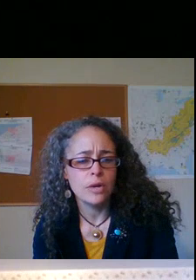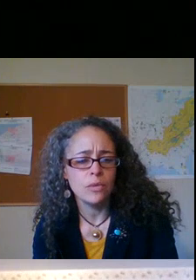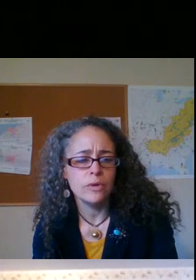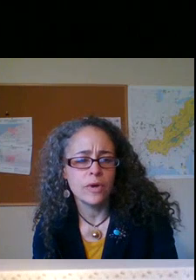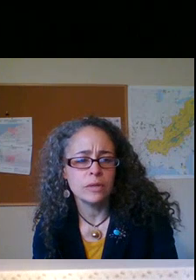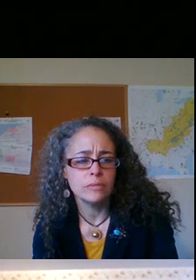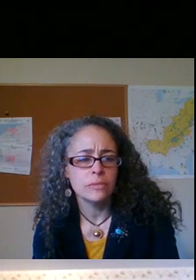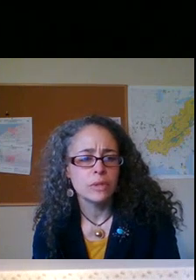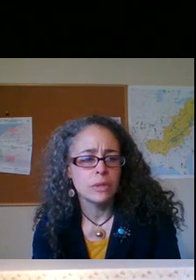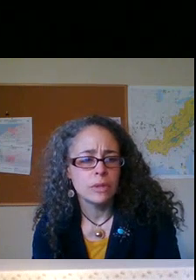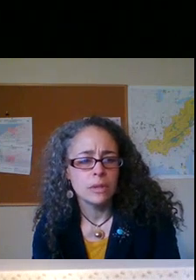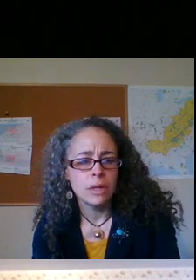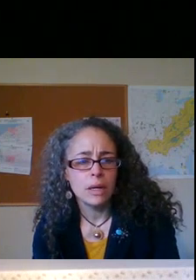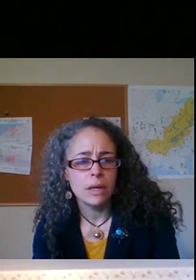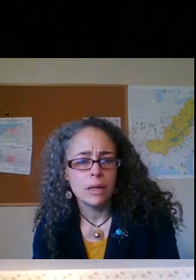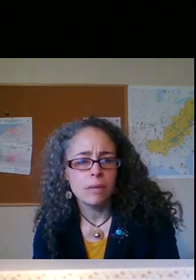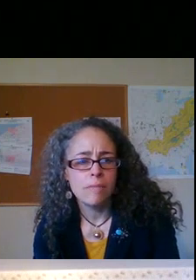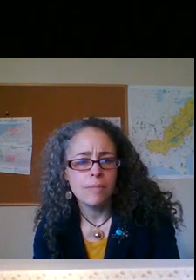If not, we'll move on.